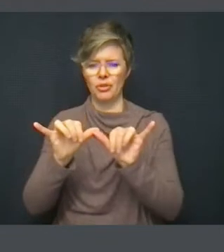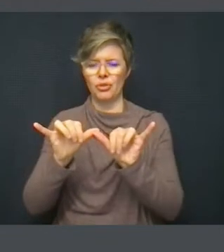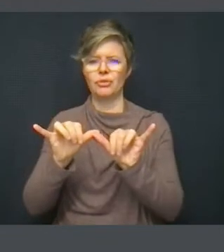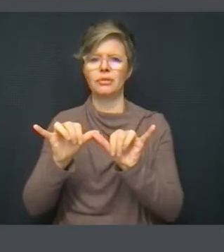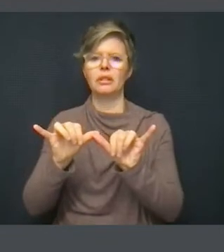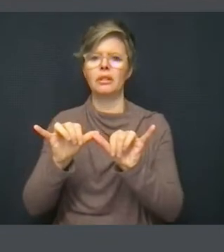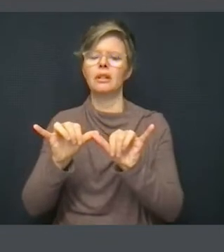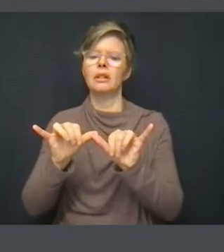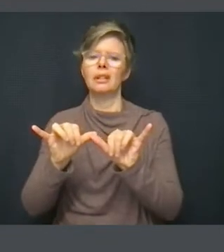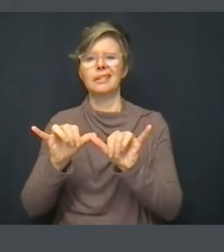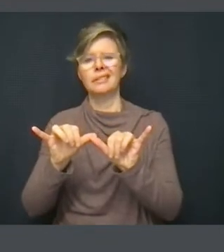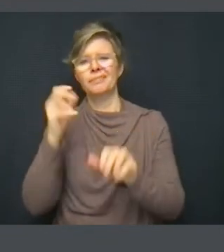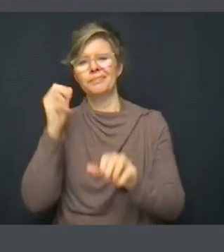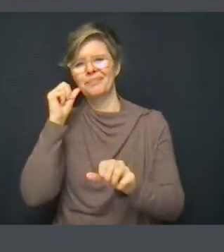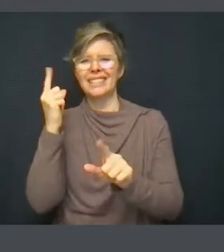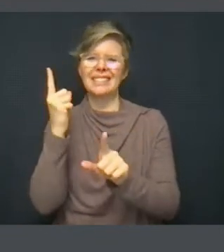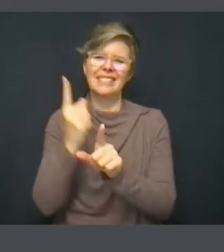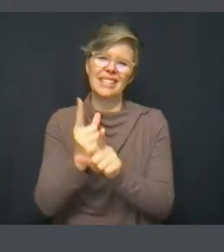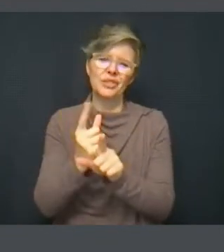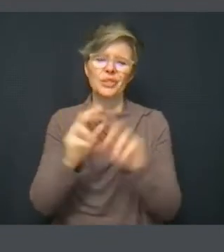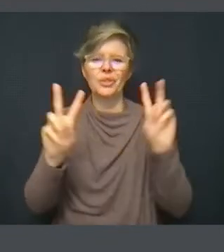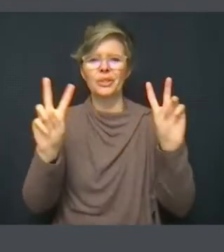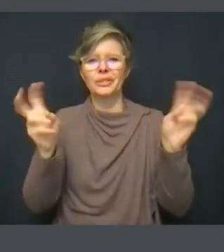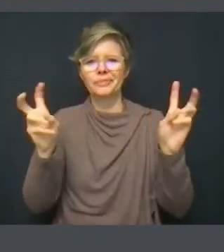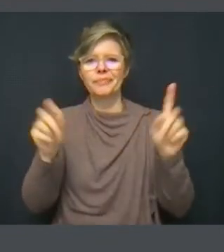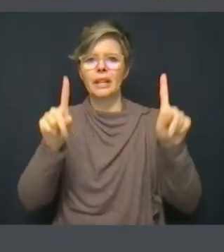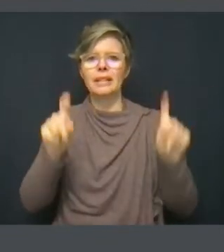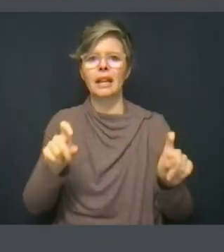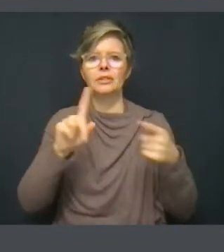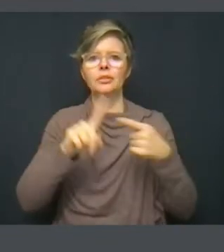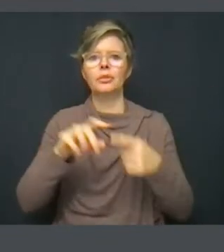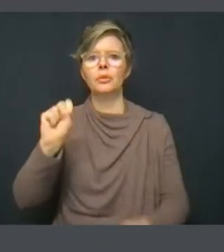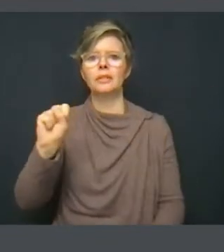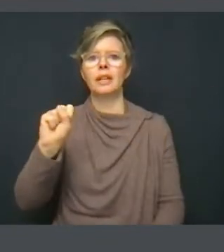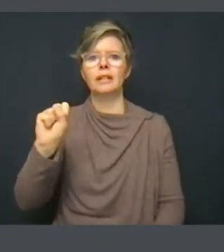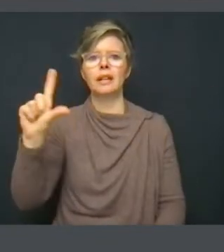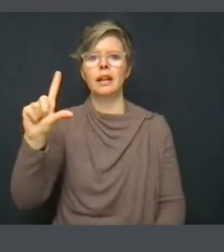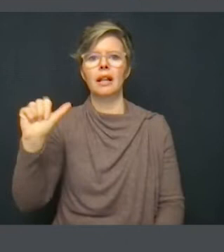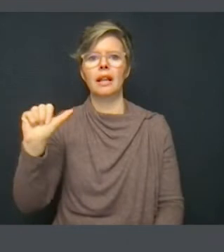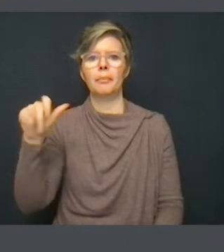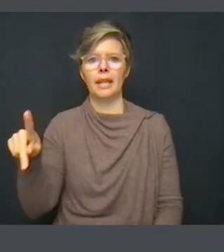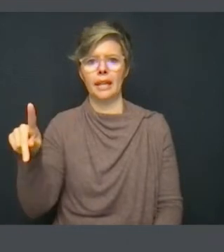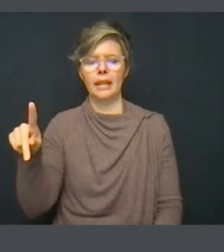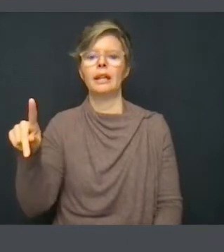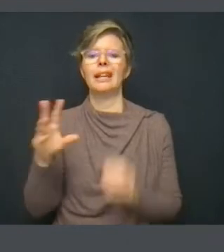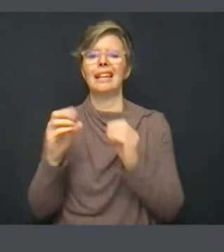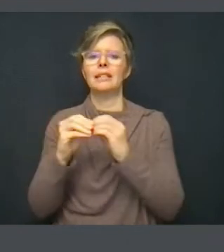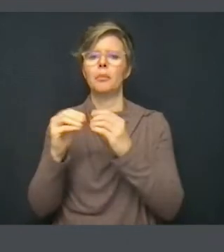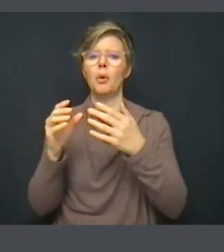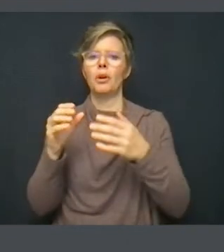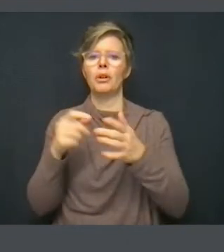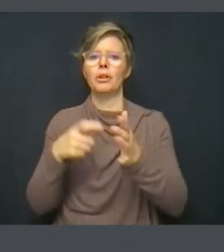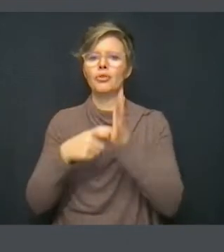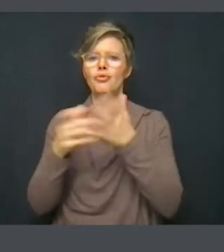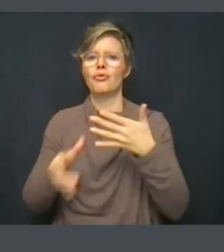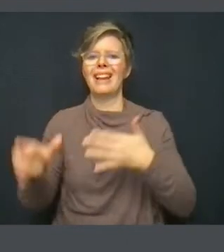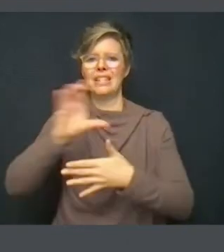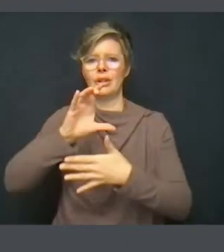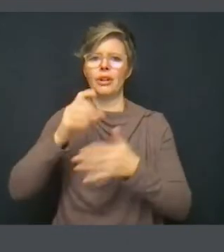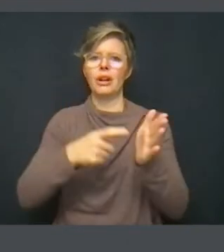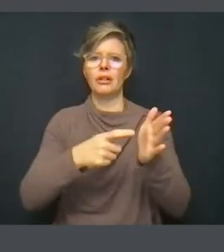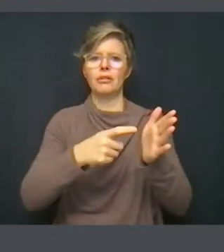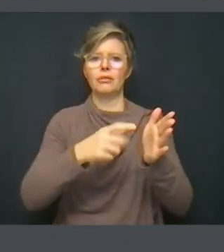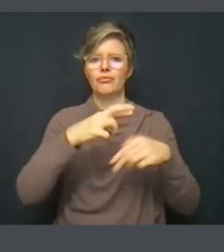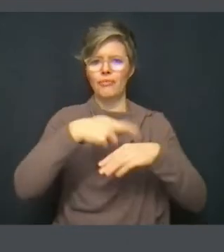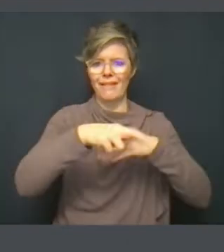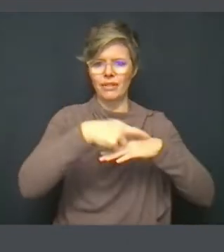sister test to the SLAP. It's also really nice, but again, it is criterion reference, not norm referenced. And